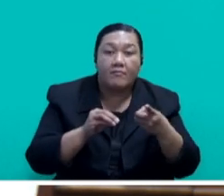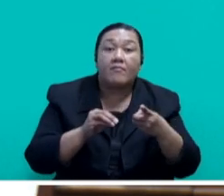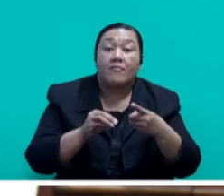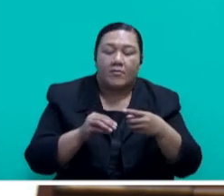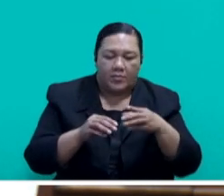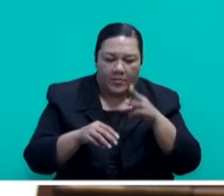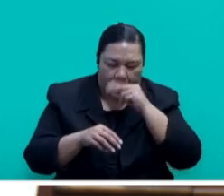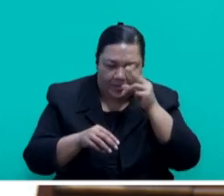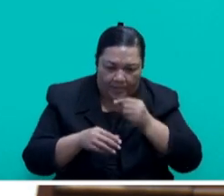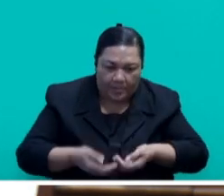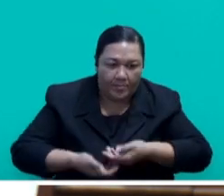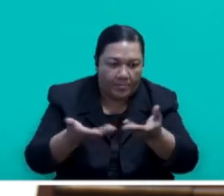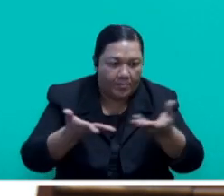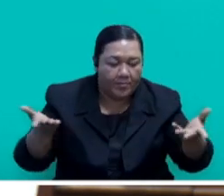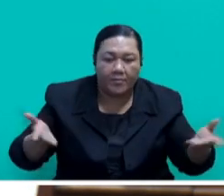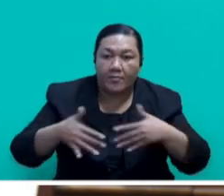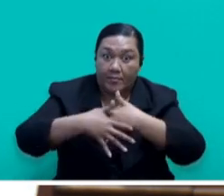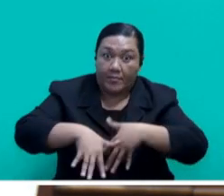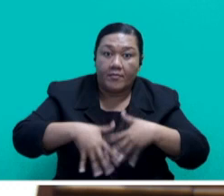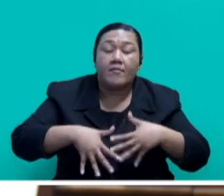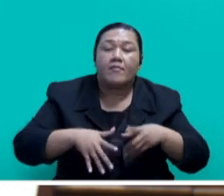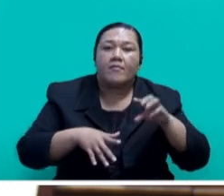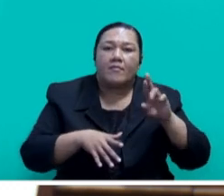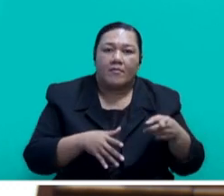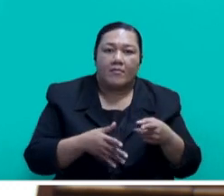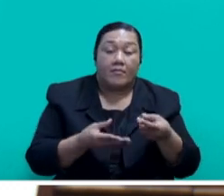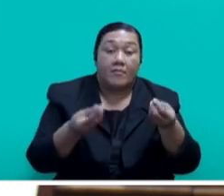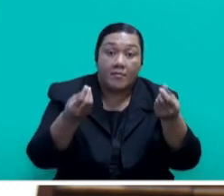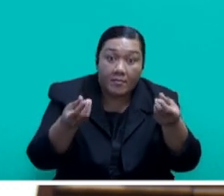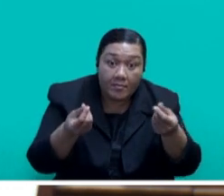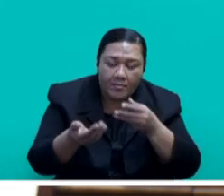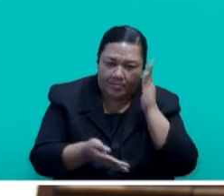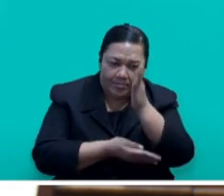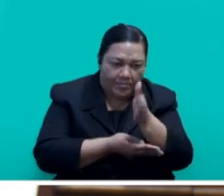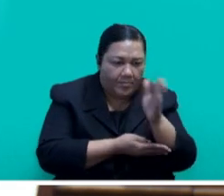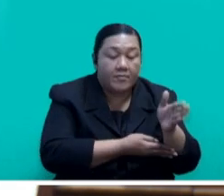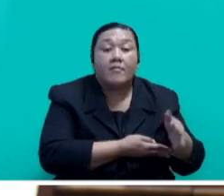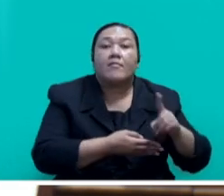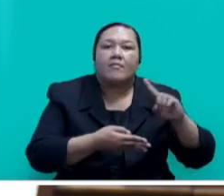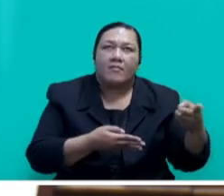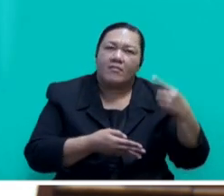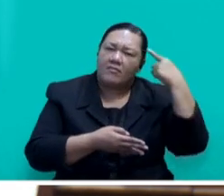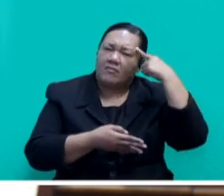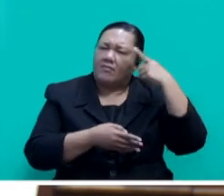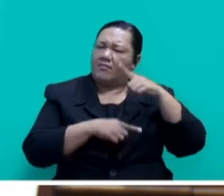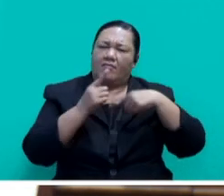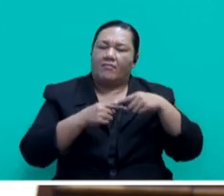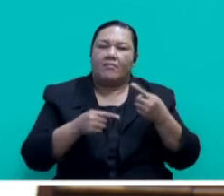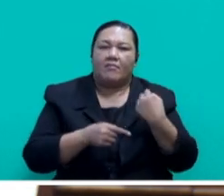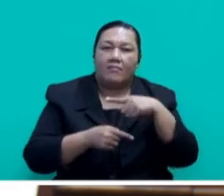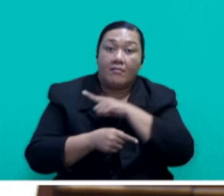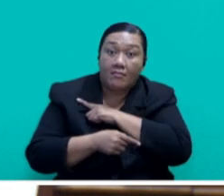for letting us know directly what they think about our services and our